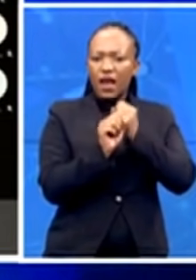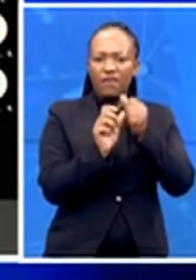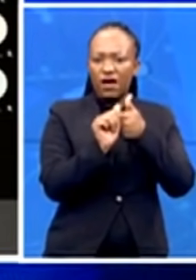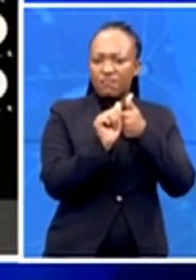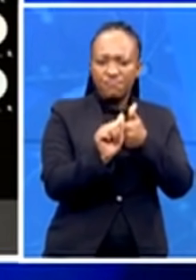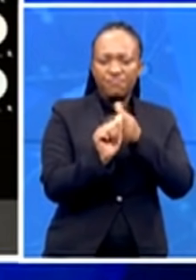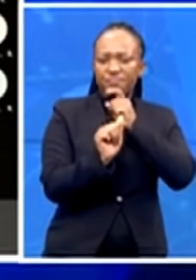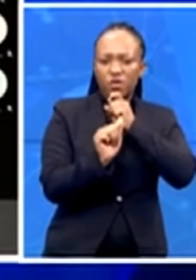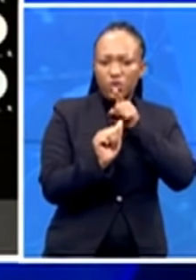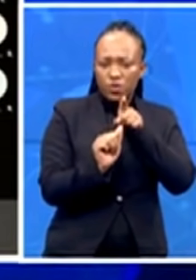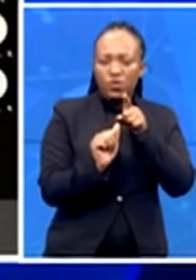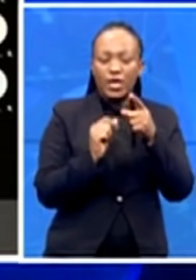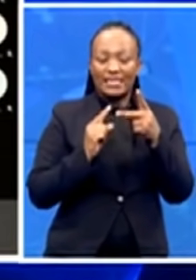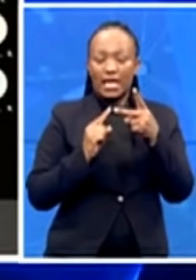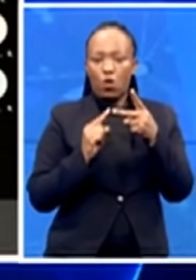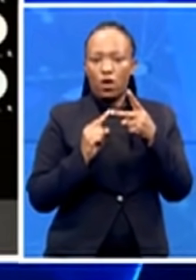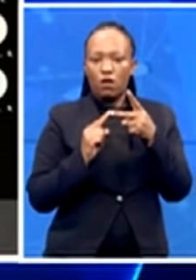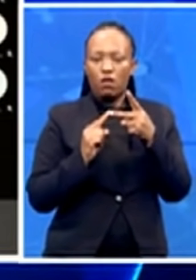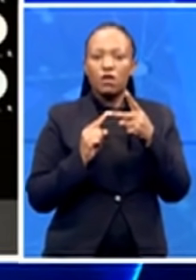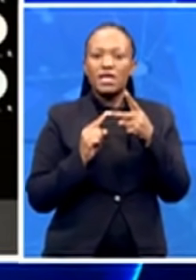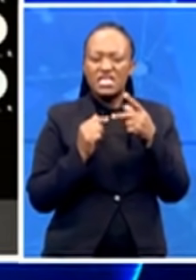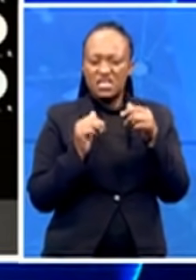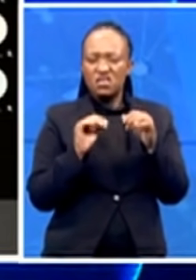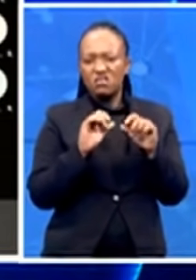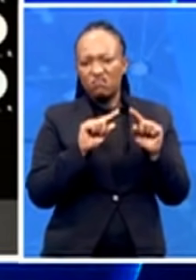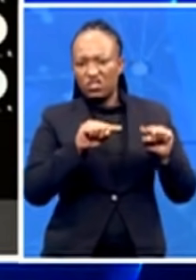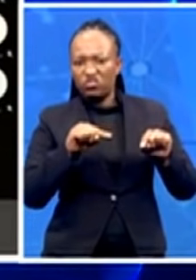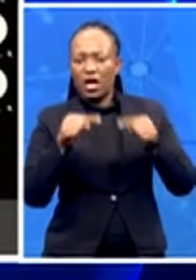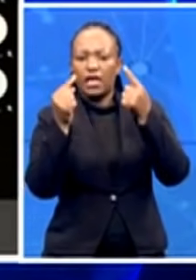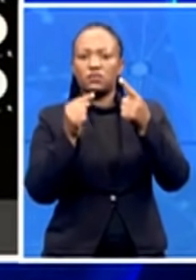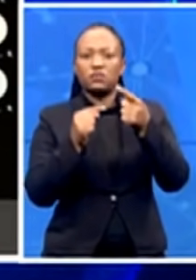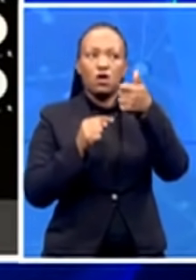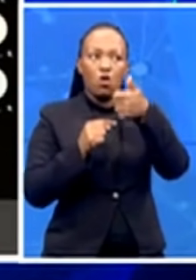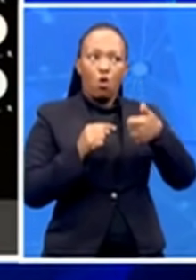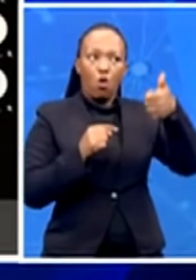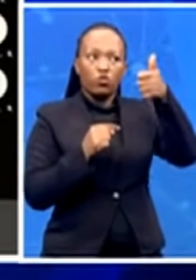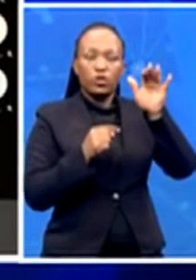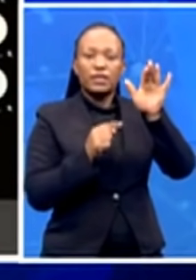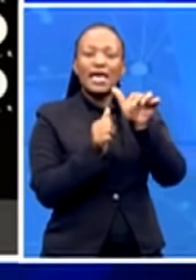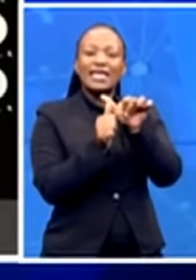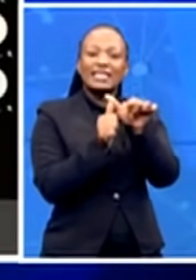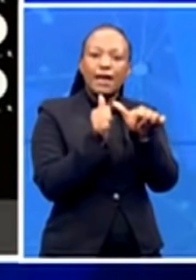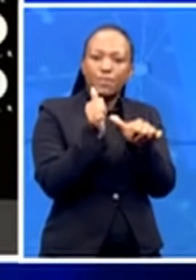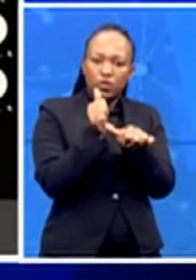his challenge to the authority of the Deputy Secretary General to effect his suspension.